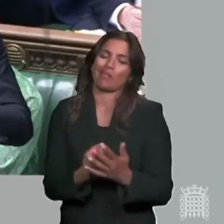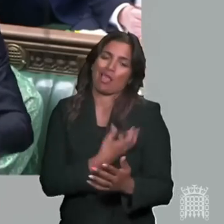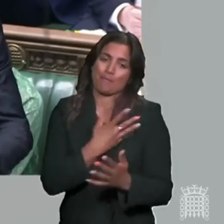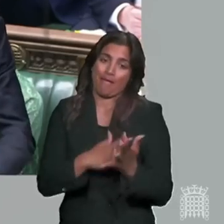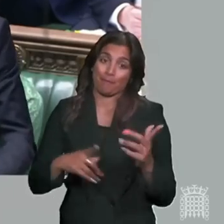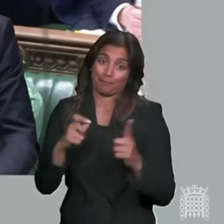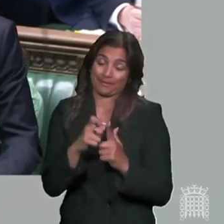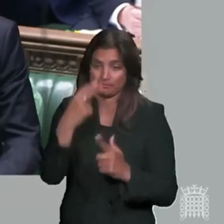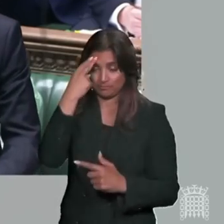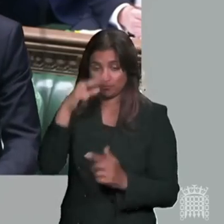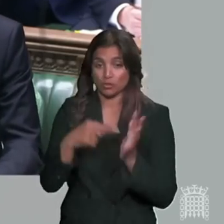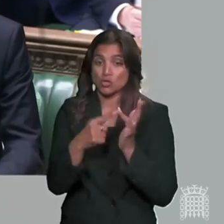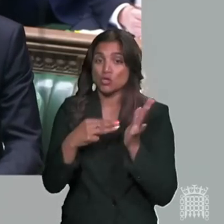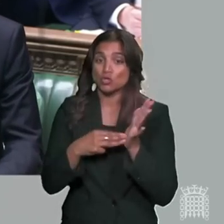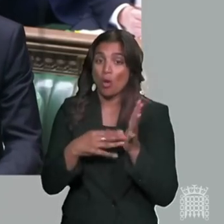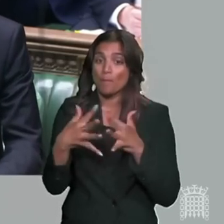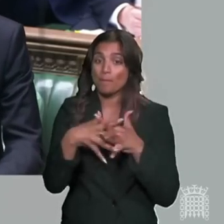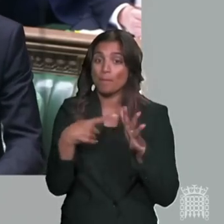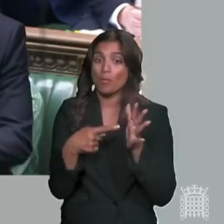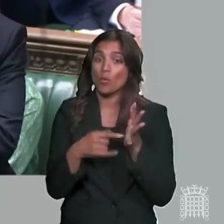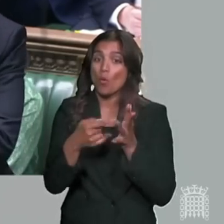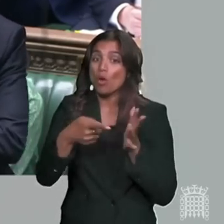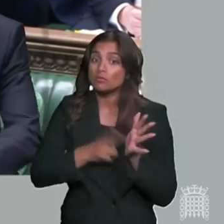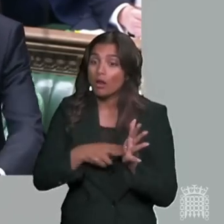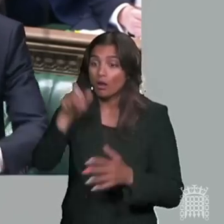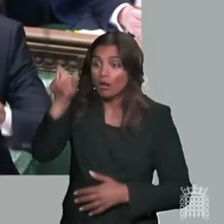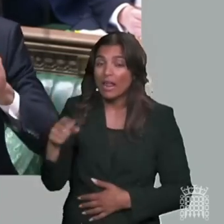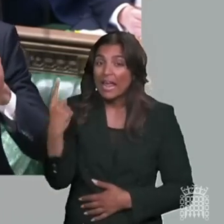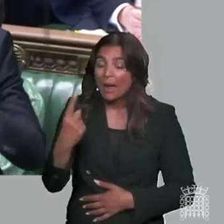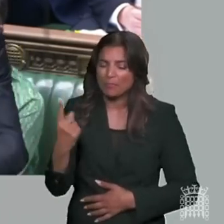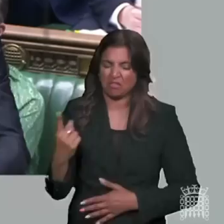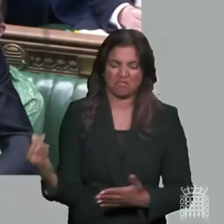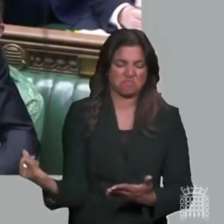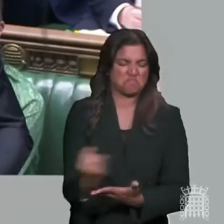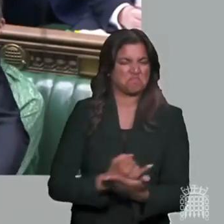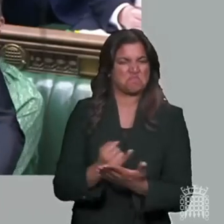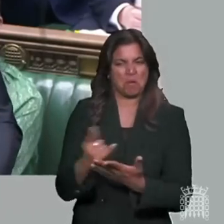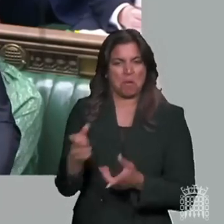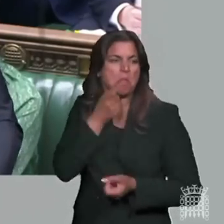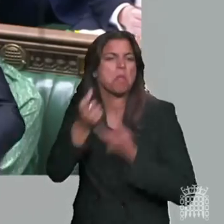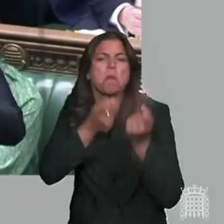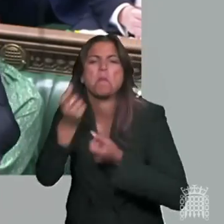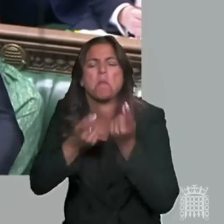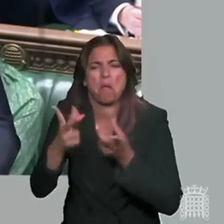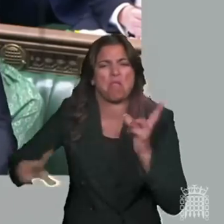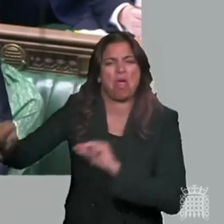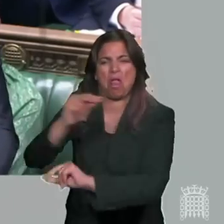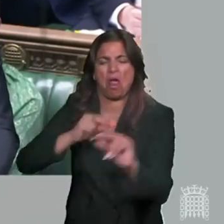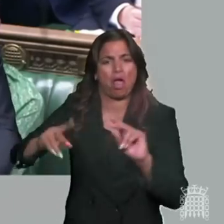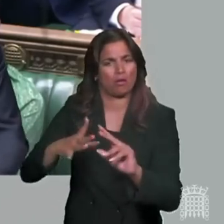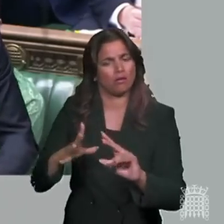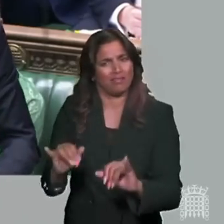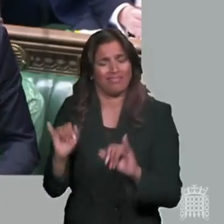spread vicious conspiracy theories that were totally and utterly untrue, damaged